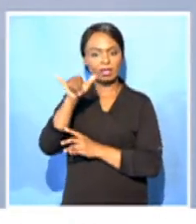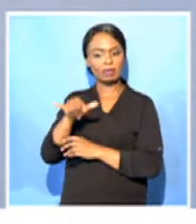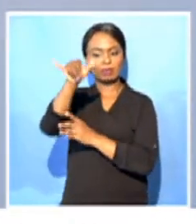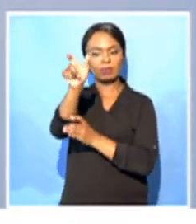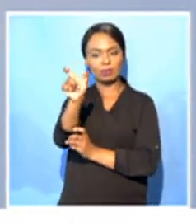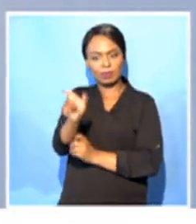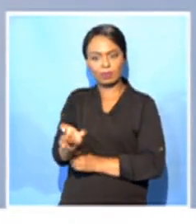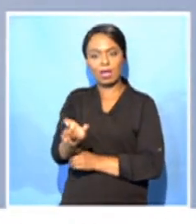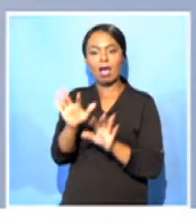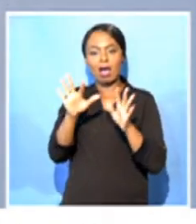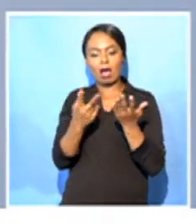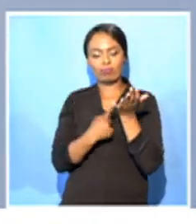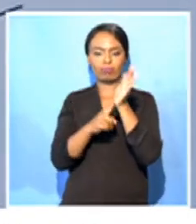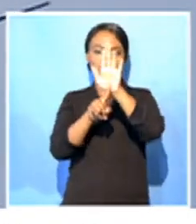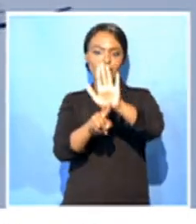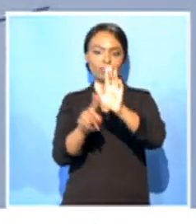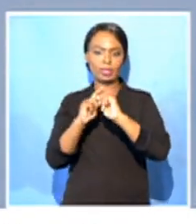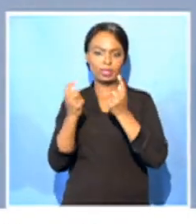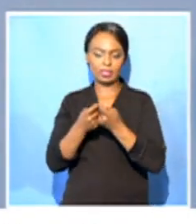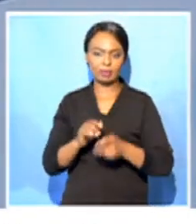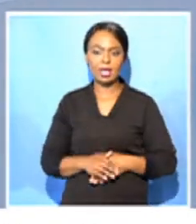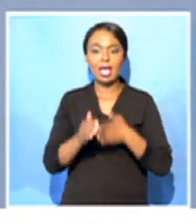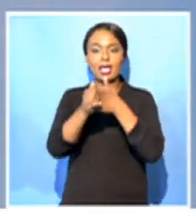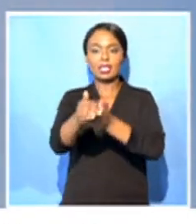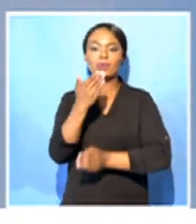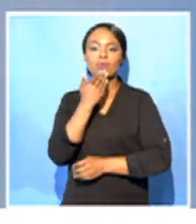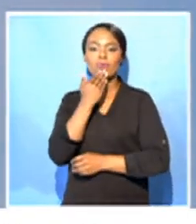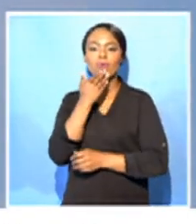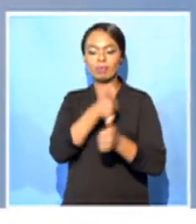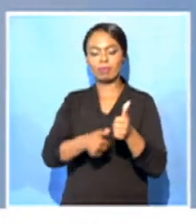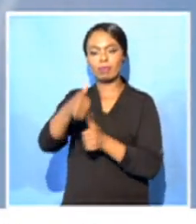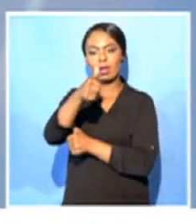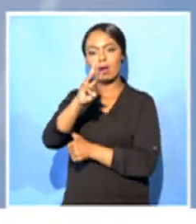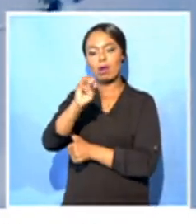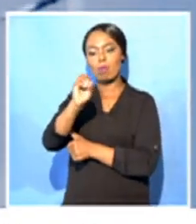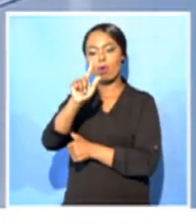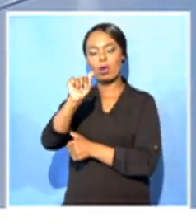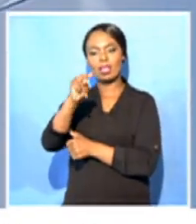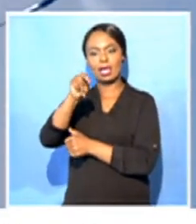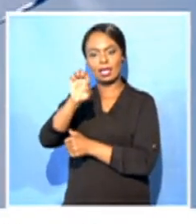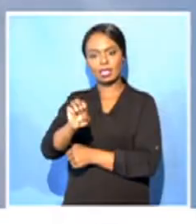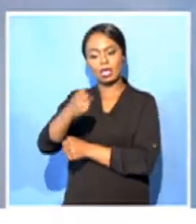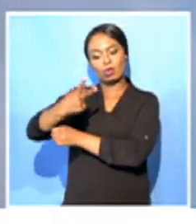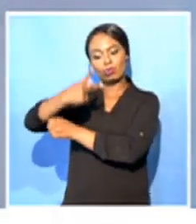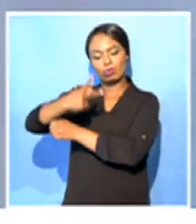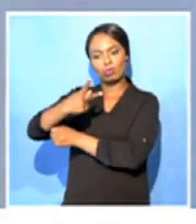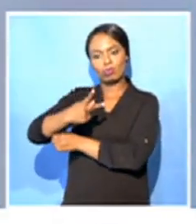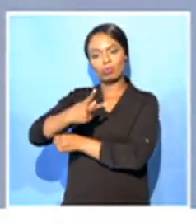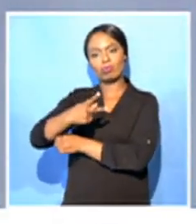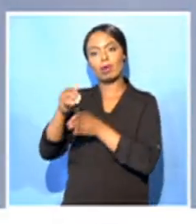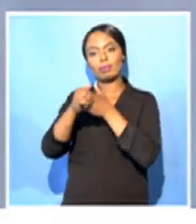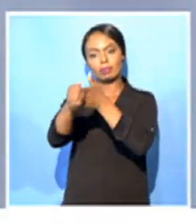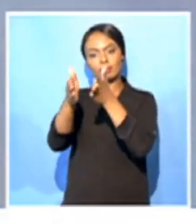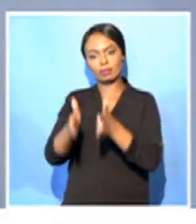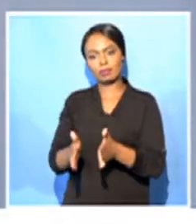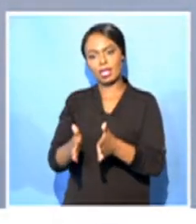aerobatic display team, led by Major Motlane. Number 2 is Major Tian Stander, a